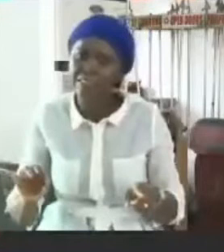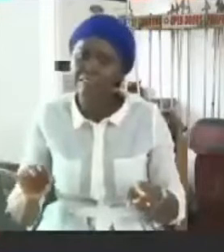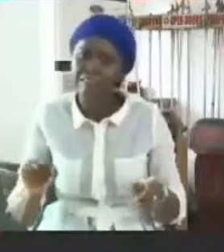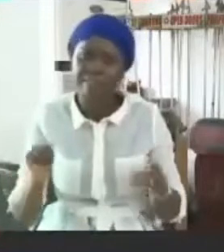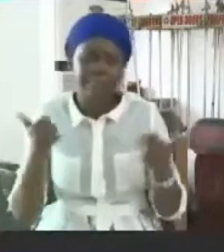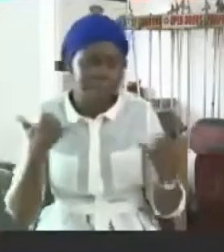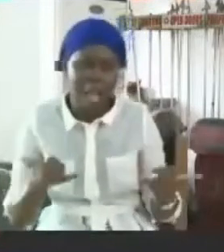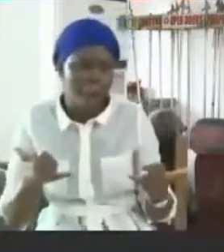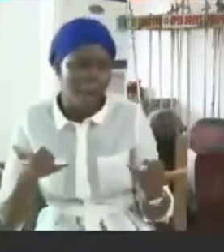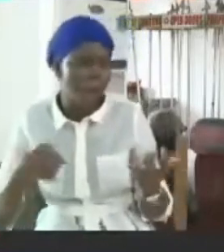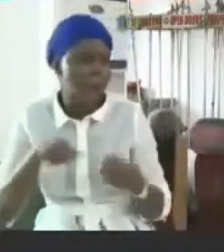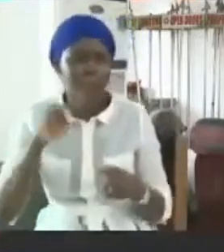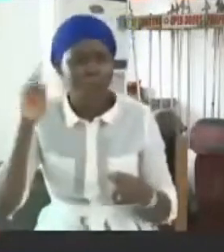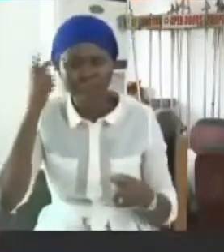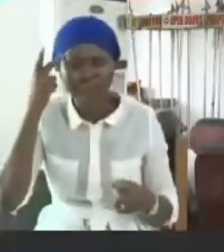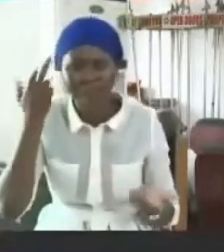than